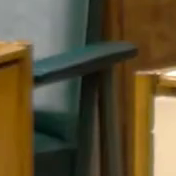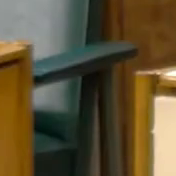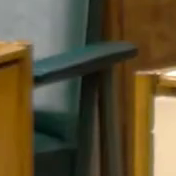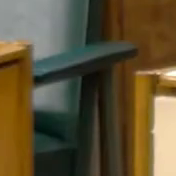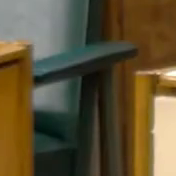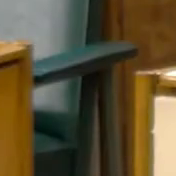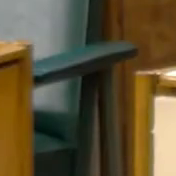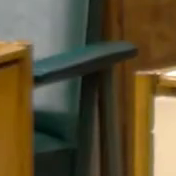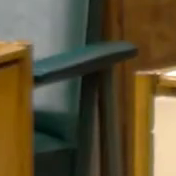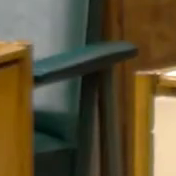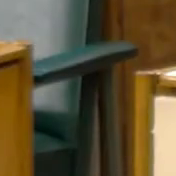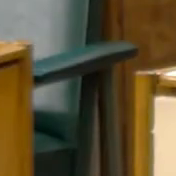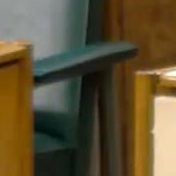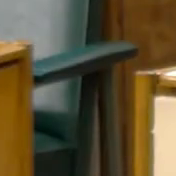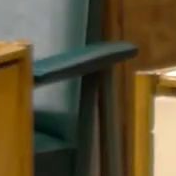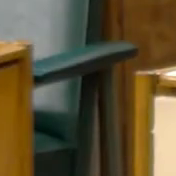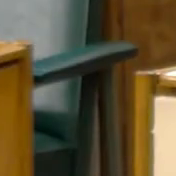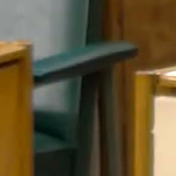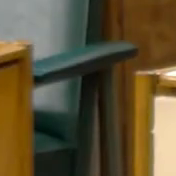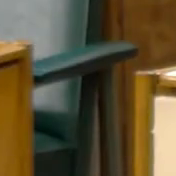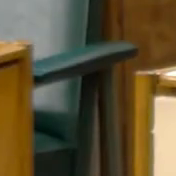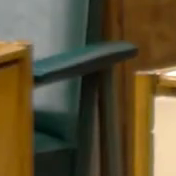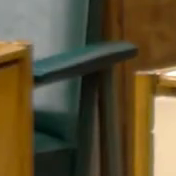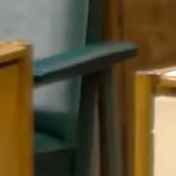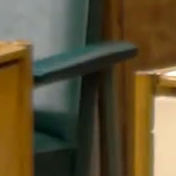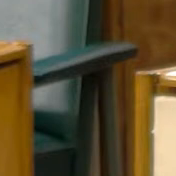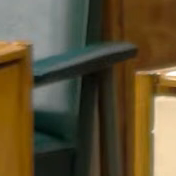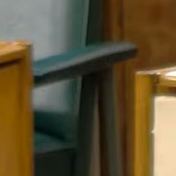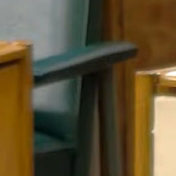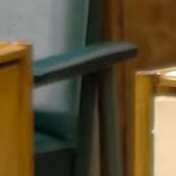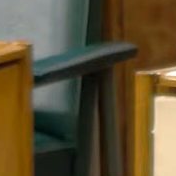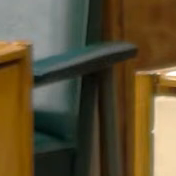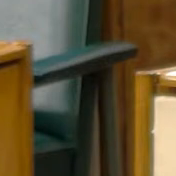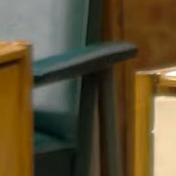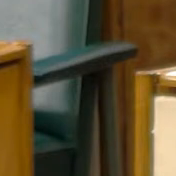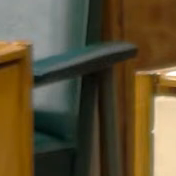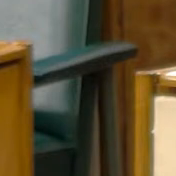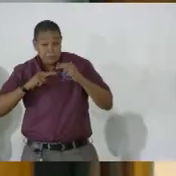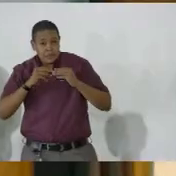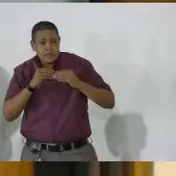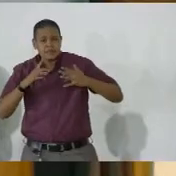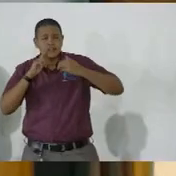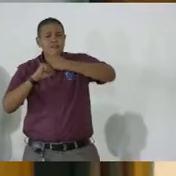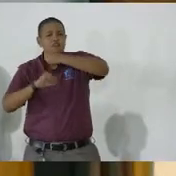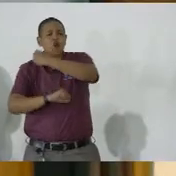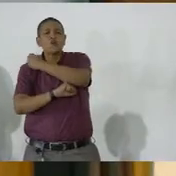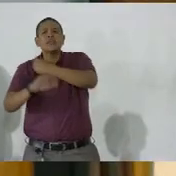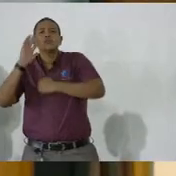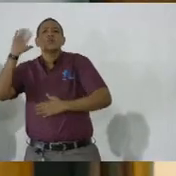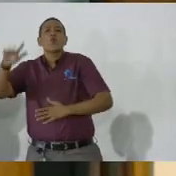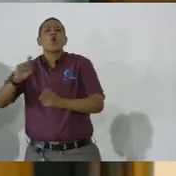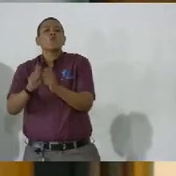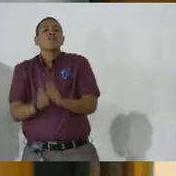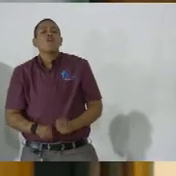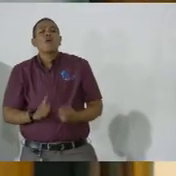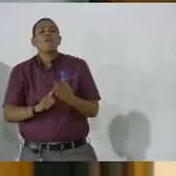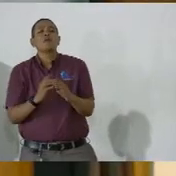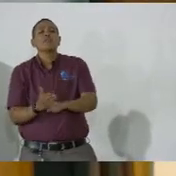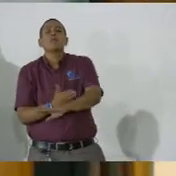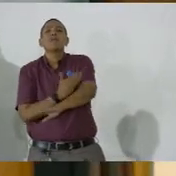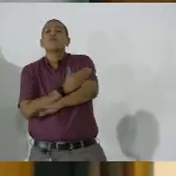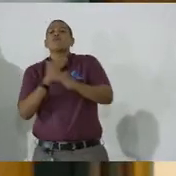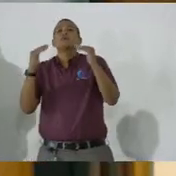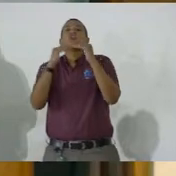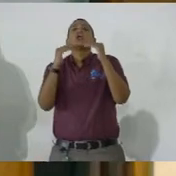of access to justice for a better Jamaica, as we build on the pillars towards a reformed and improved justice